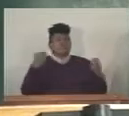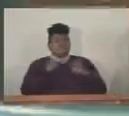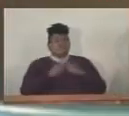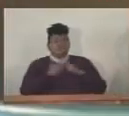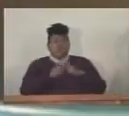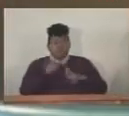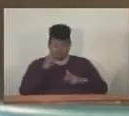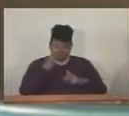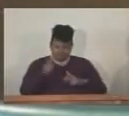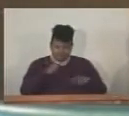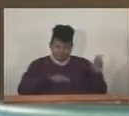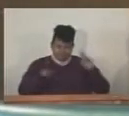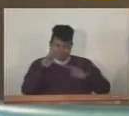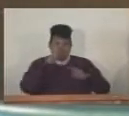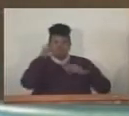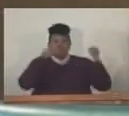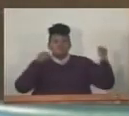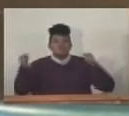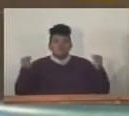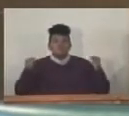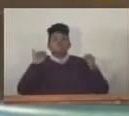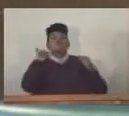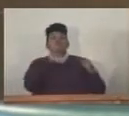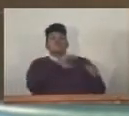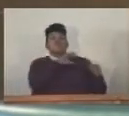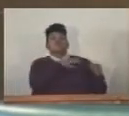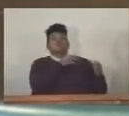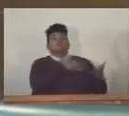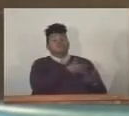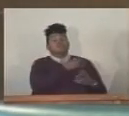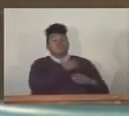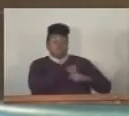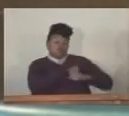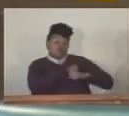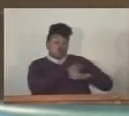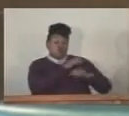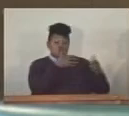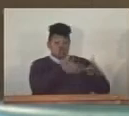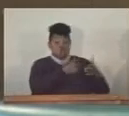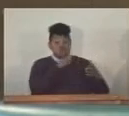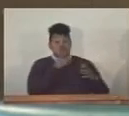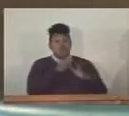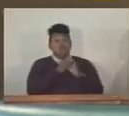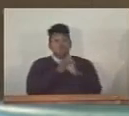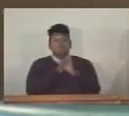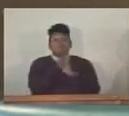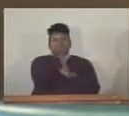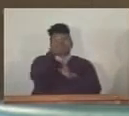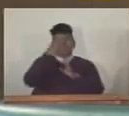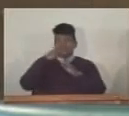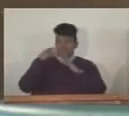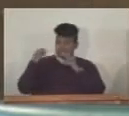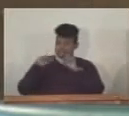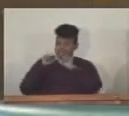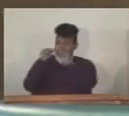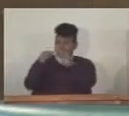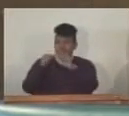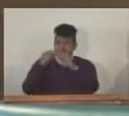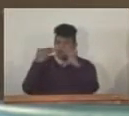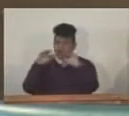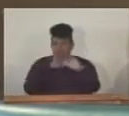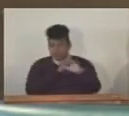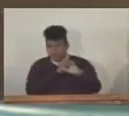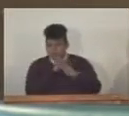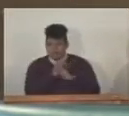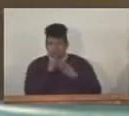difficulty for the recruiting section of the police force to secure recruits and even maintain the level of the force at its present standard